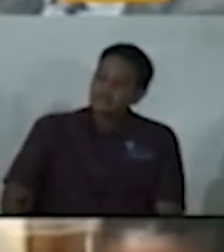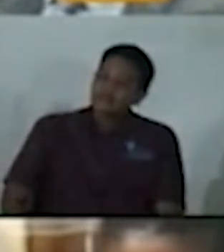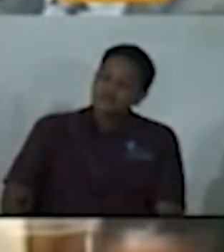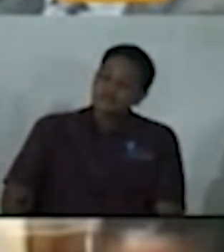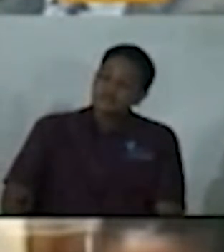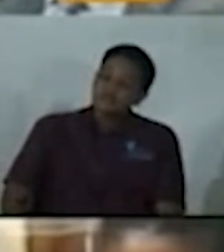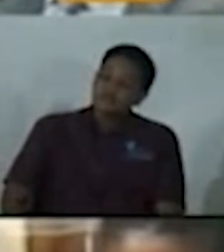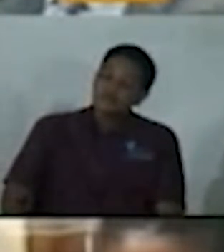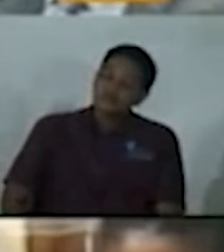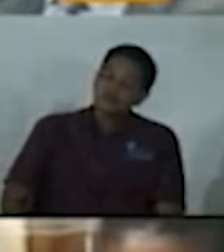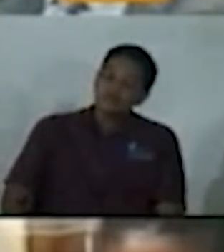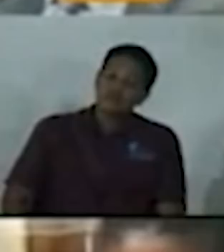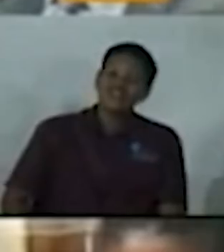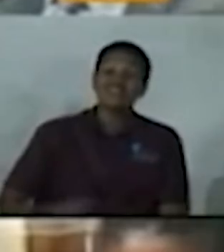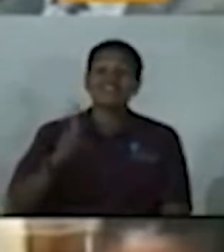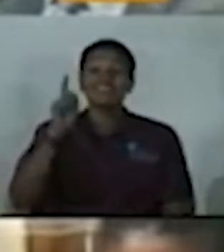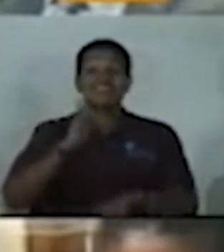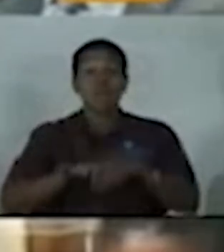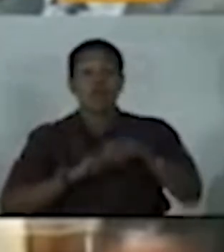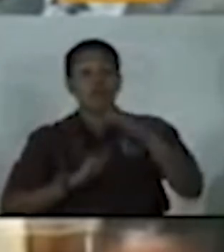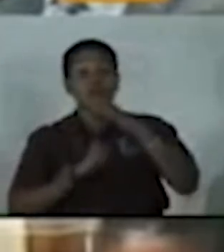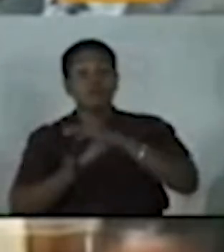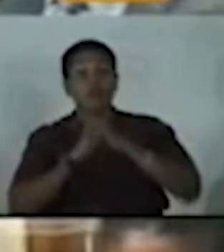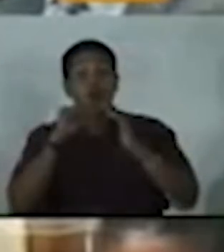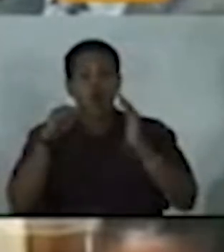So, Madam Speaker, the curfew hours